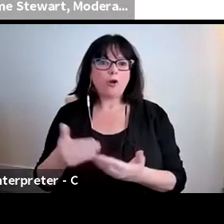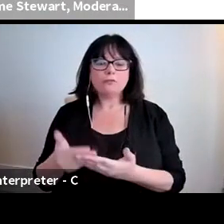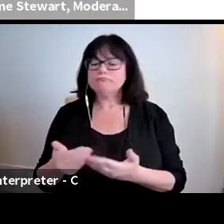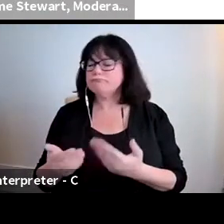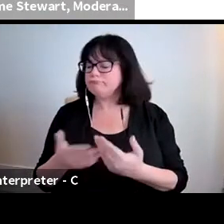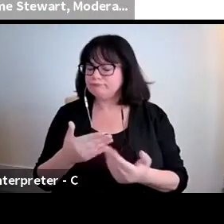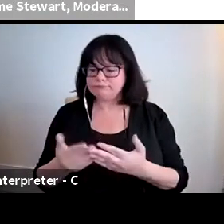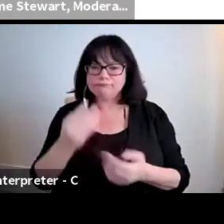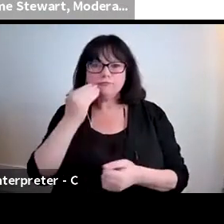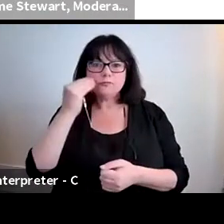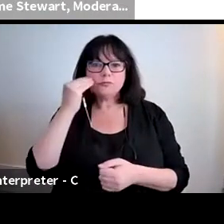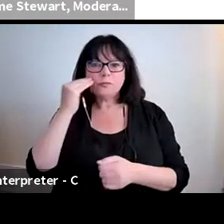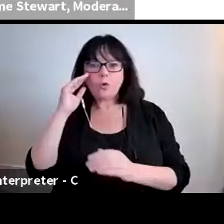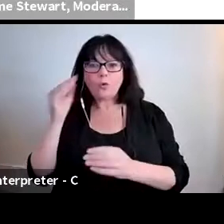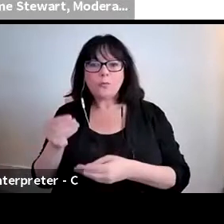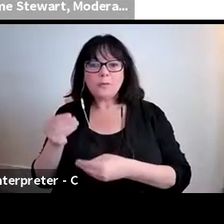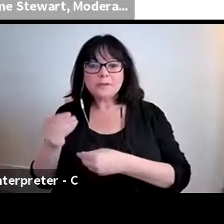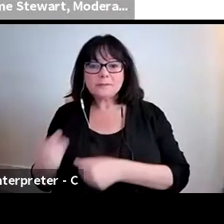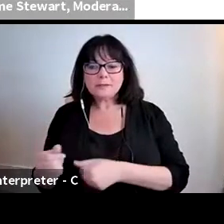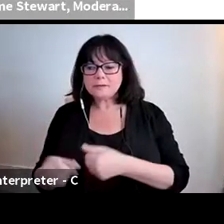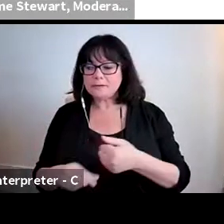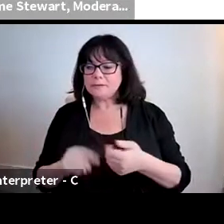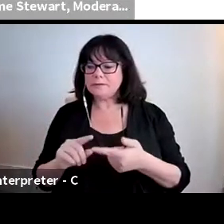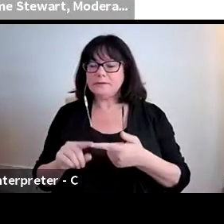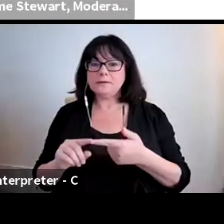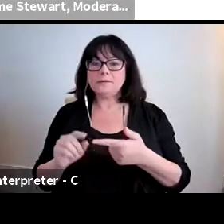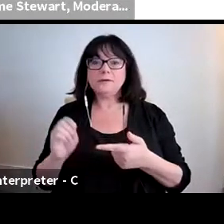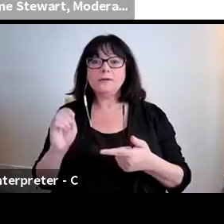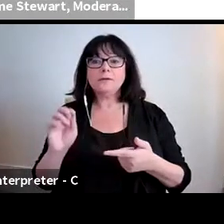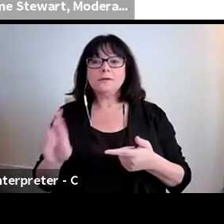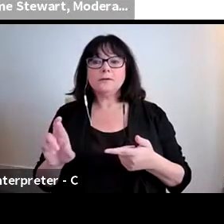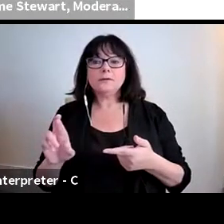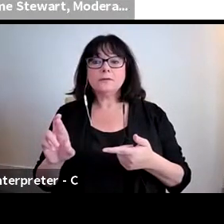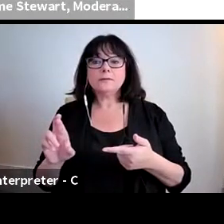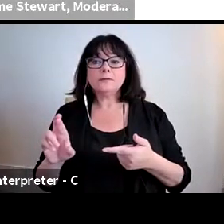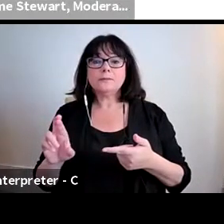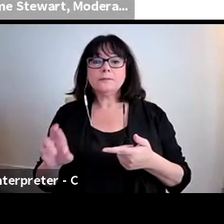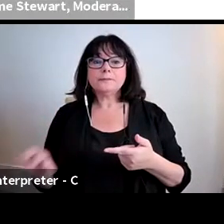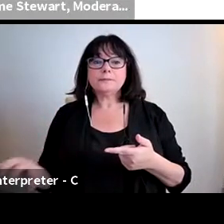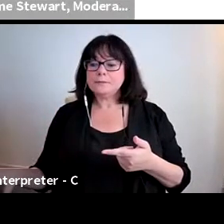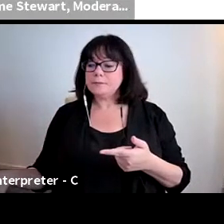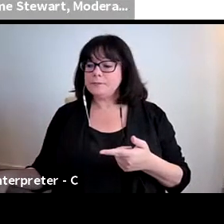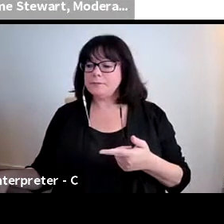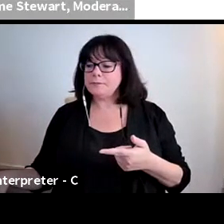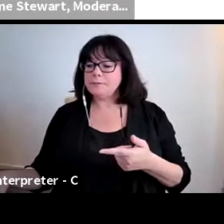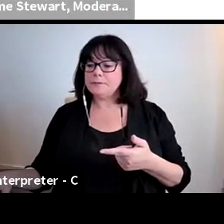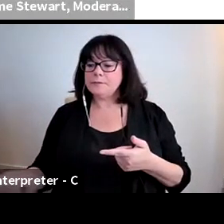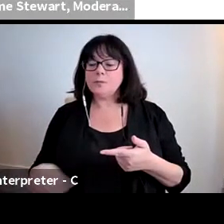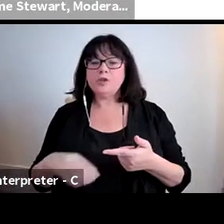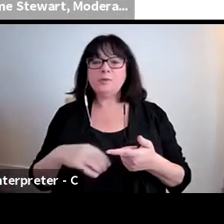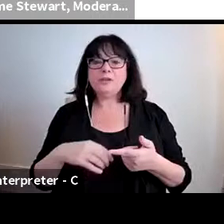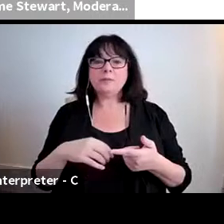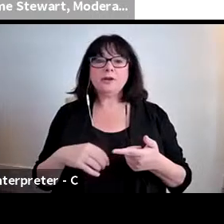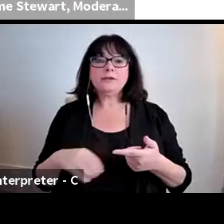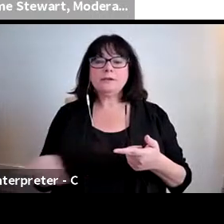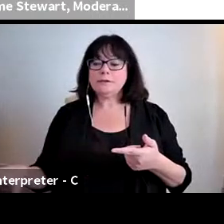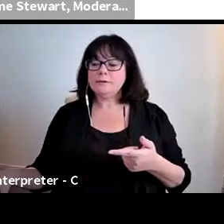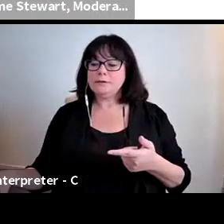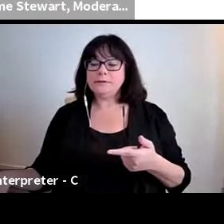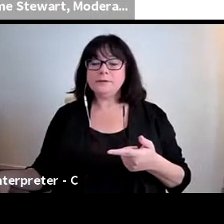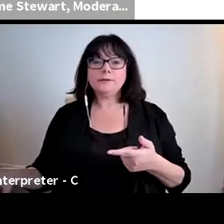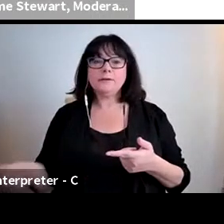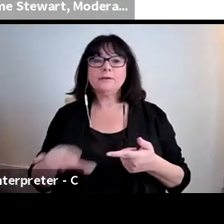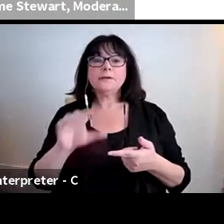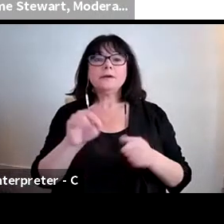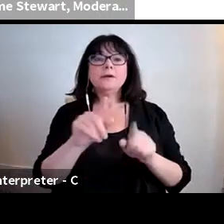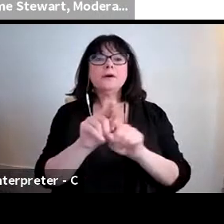home-related expenses, or specifically for if you've outlaid any funds that have not been reimbursed for things